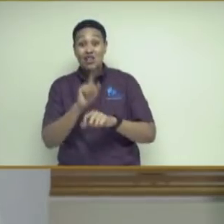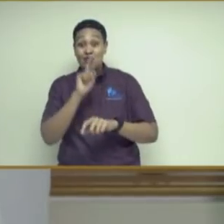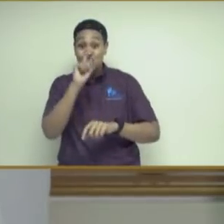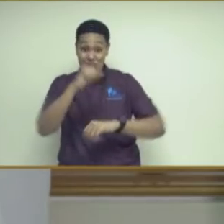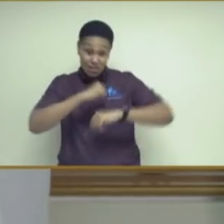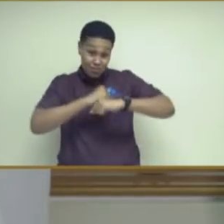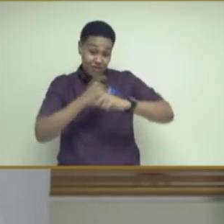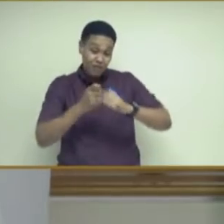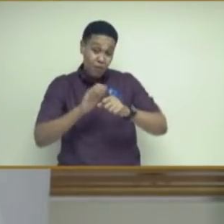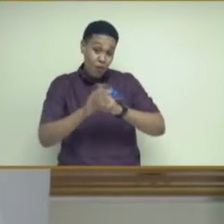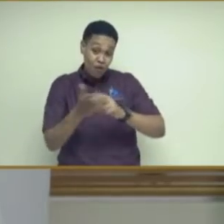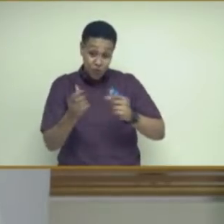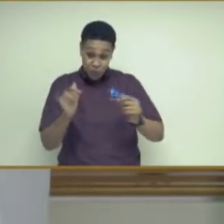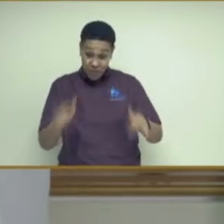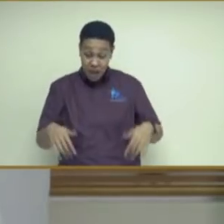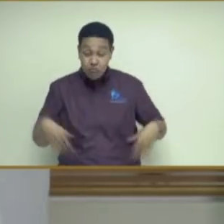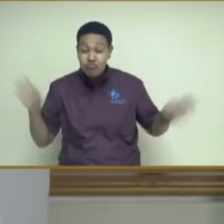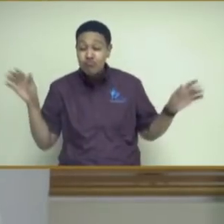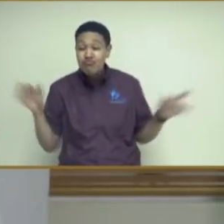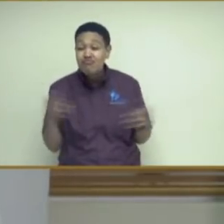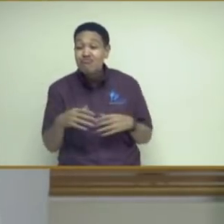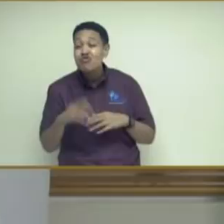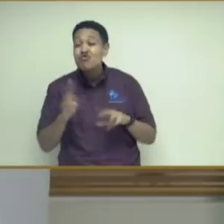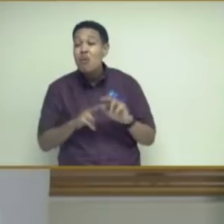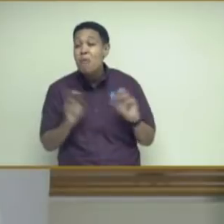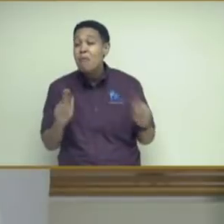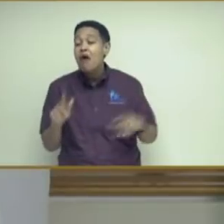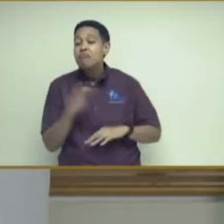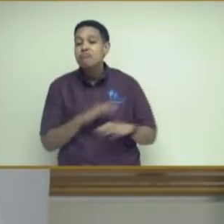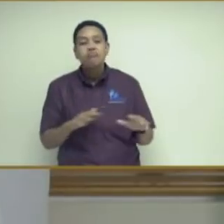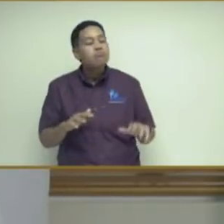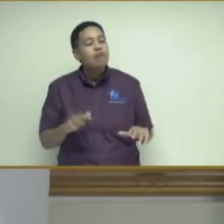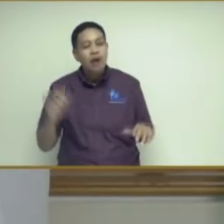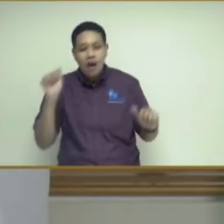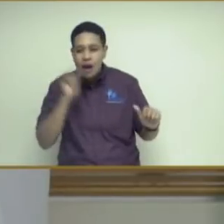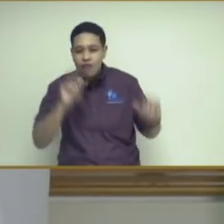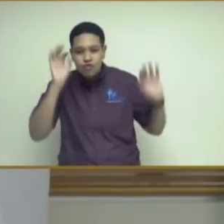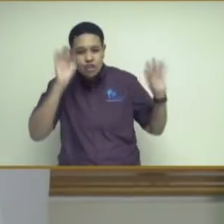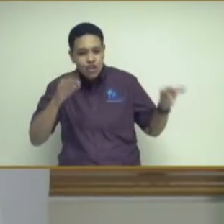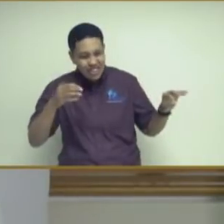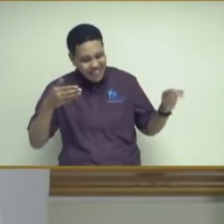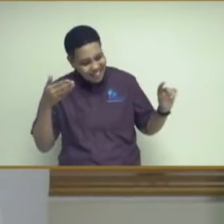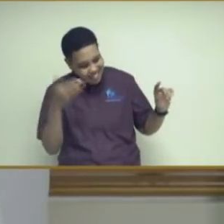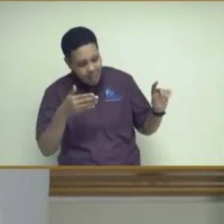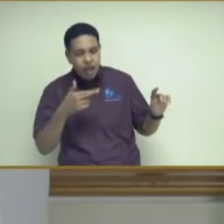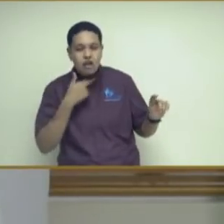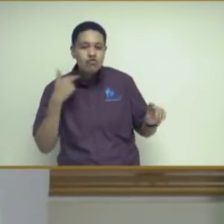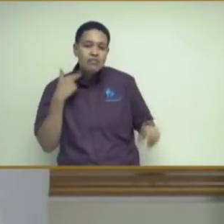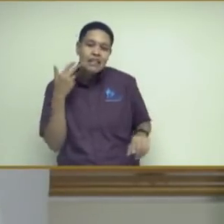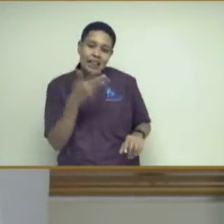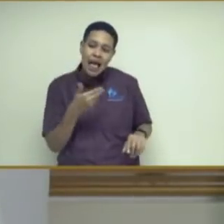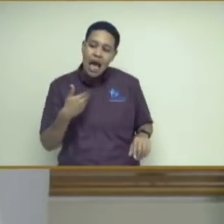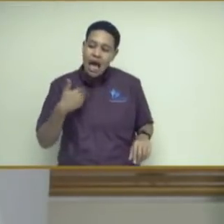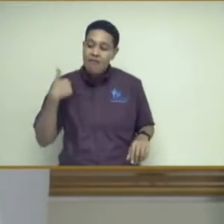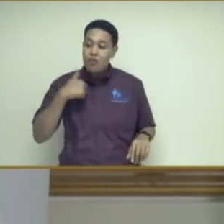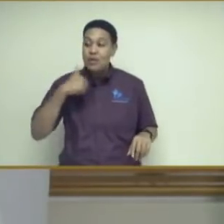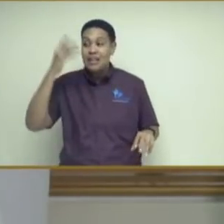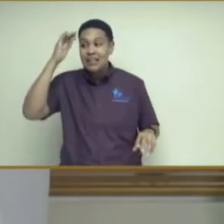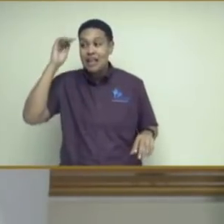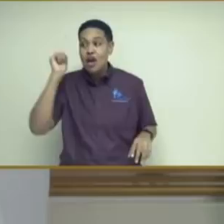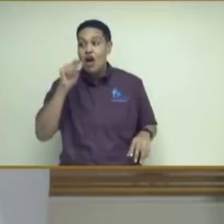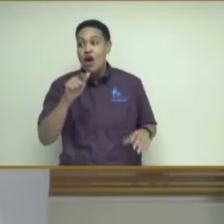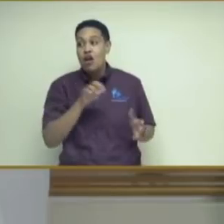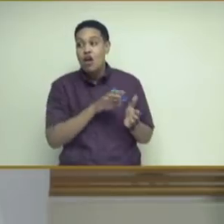from COVID. Every decision has associated risks. And that's why we think that the everyone counts